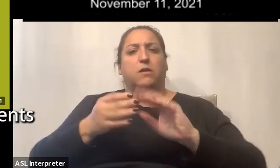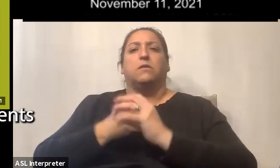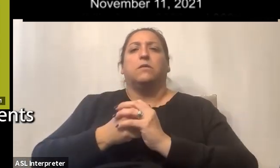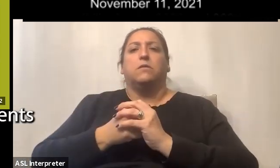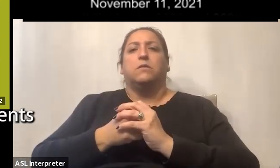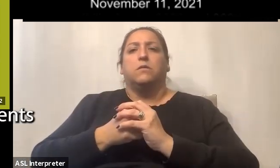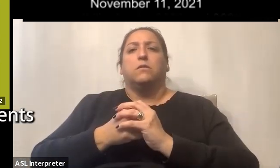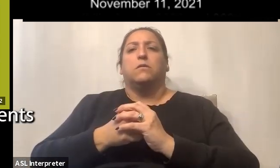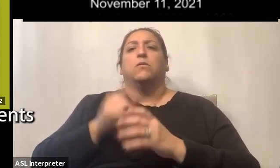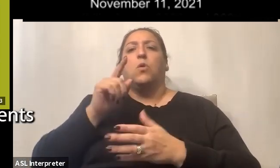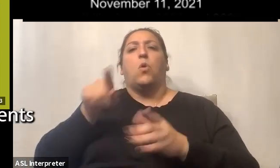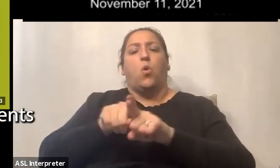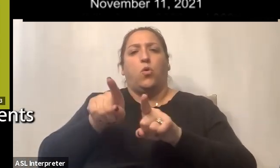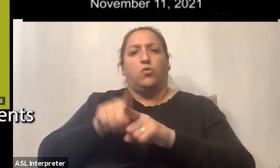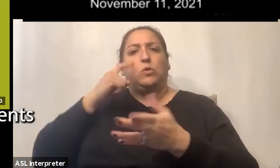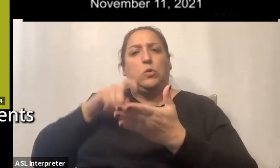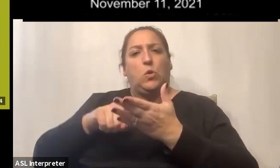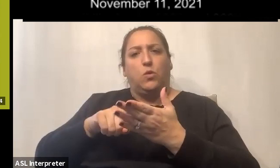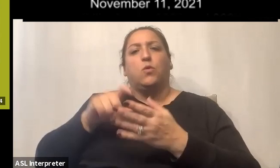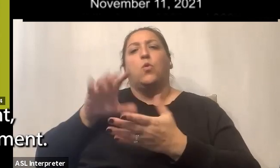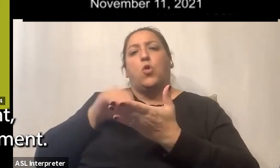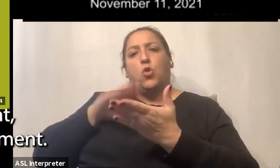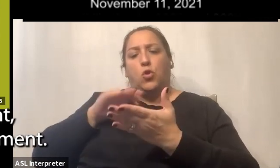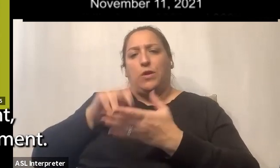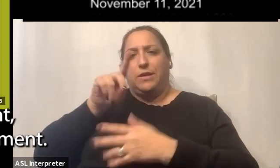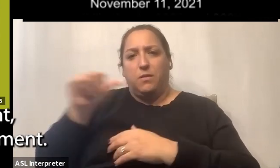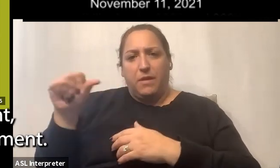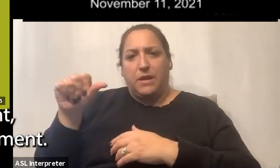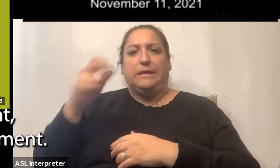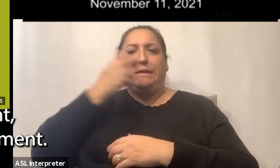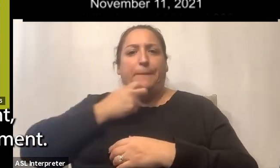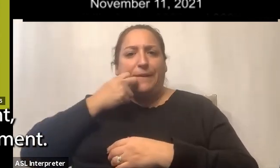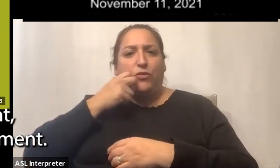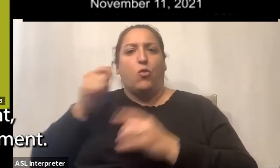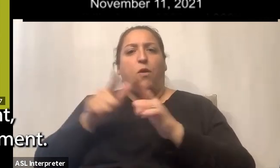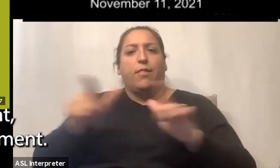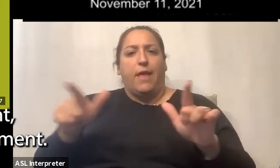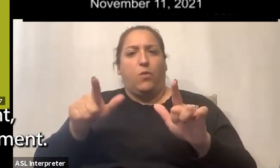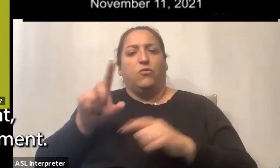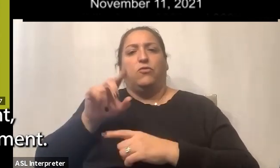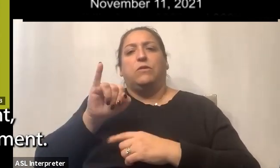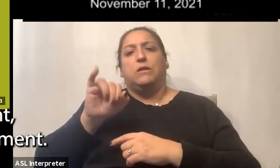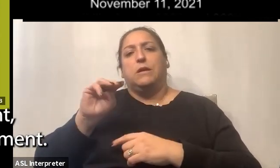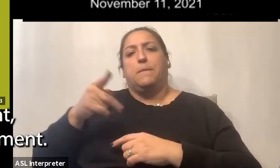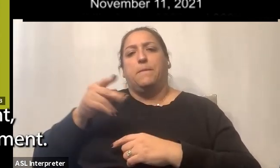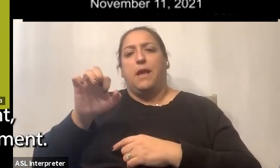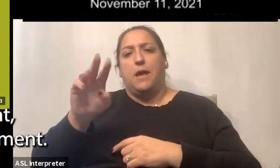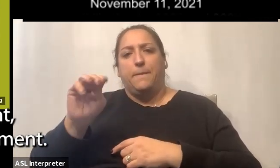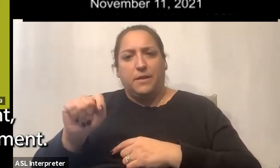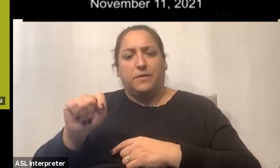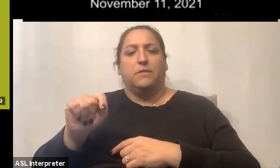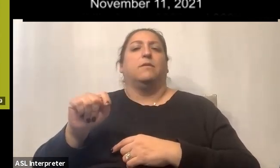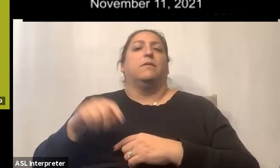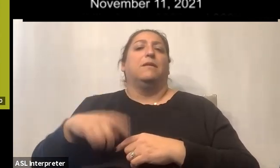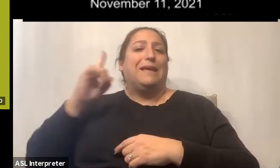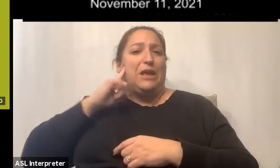also noticed in students with learning disabilities, speech or language impairment, hearing impairment, visual